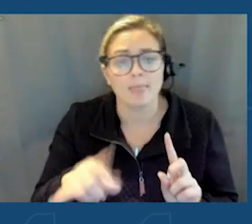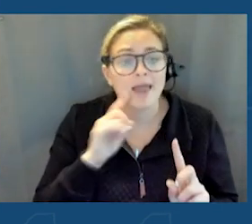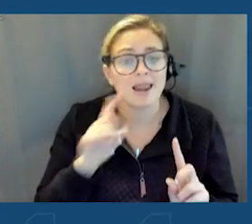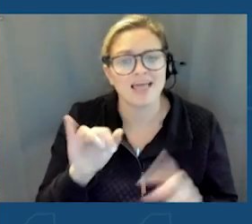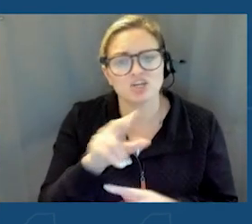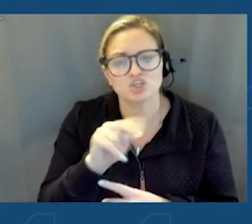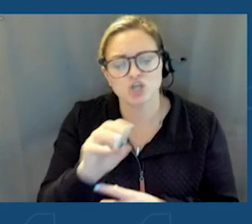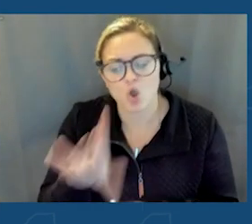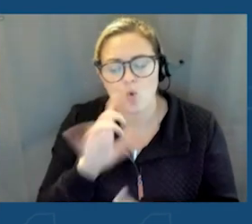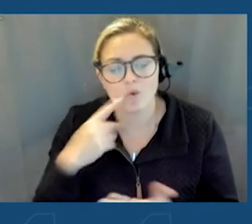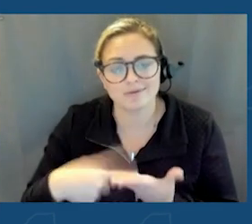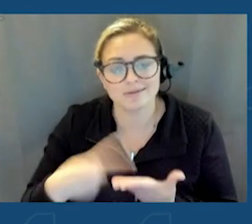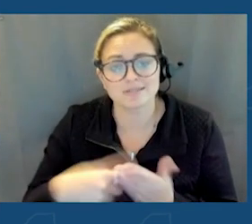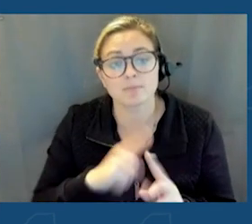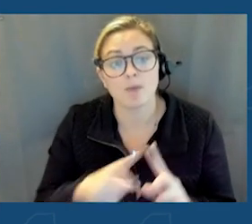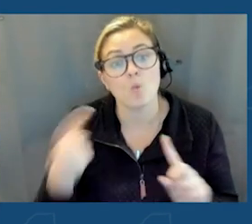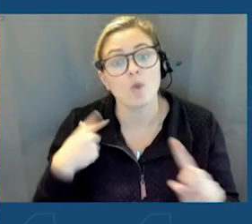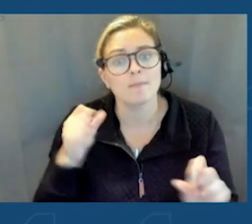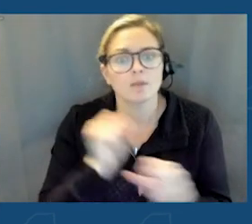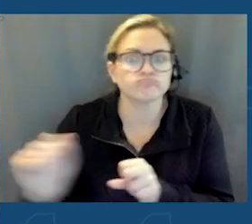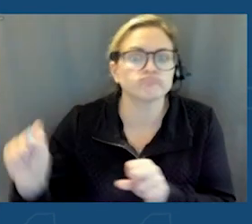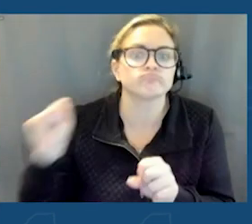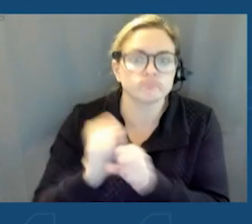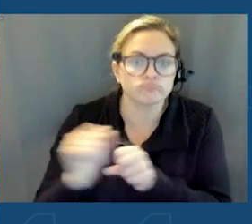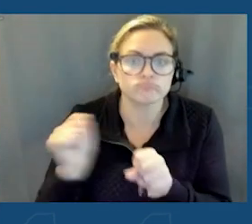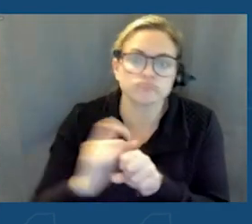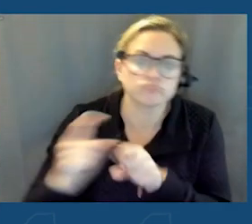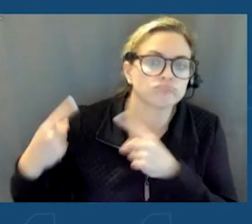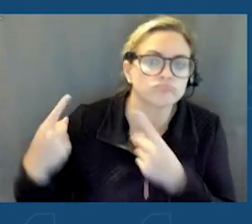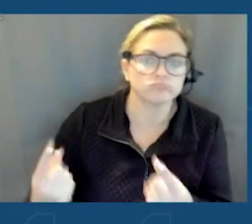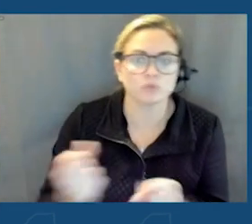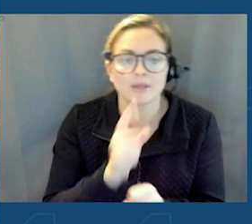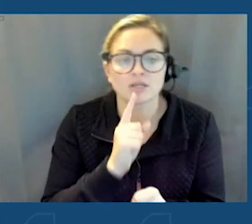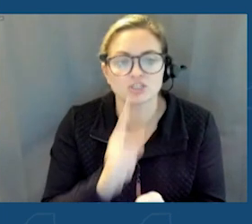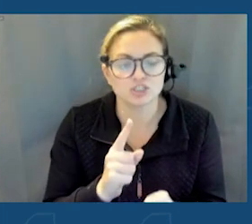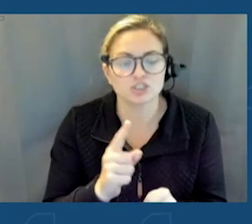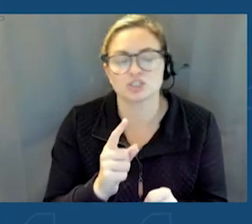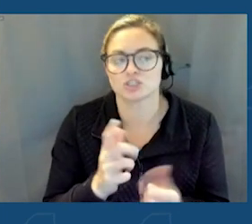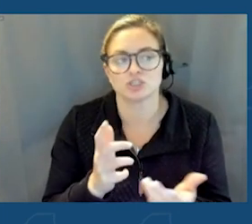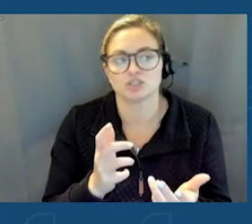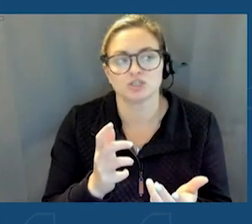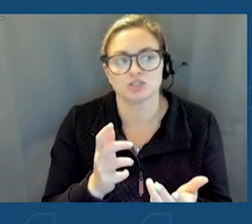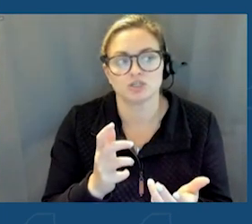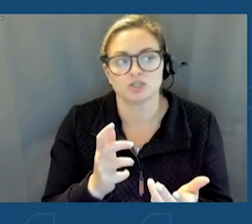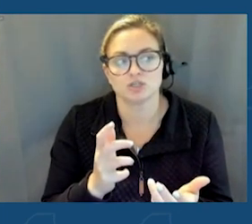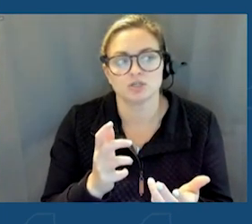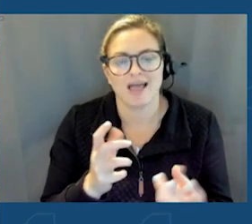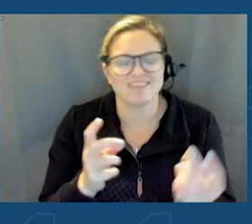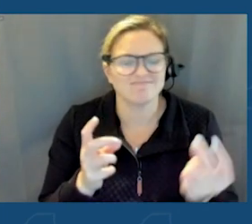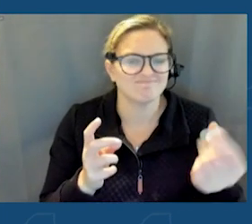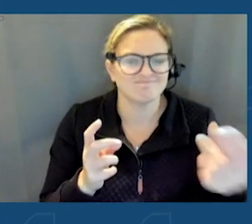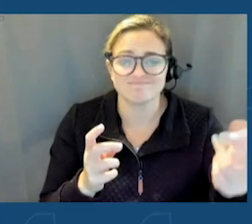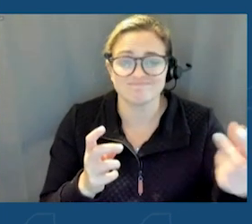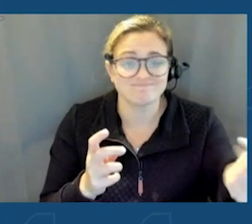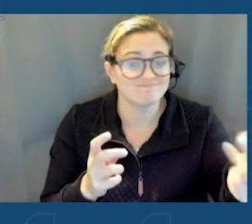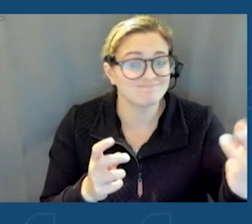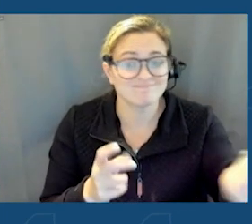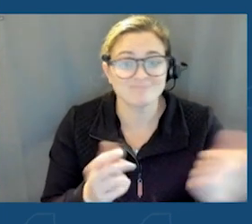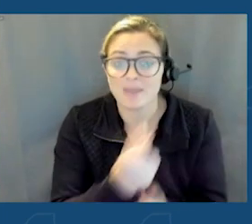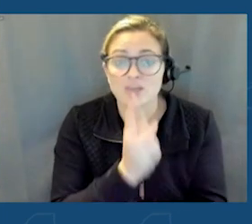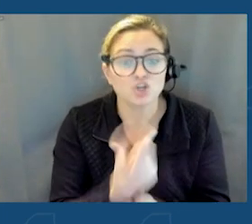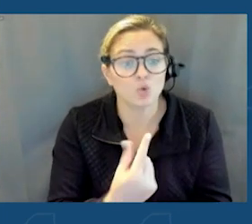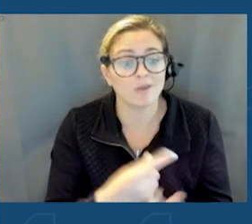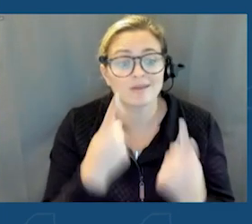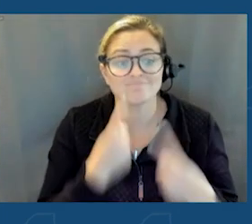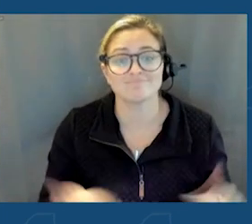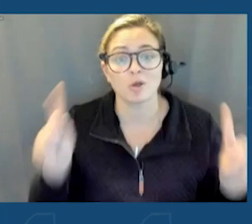through some of them, but we've been working tirelessly to, at hyper speed, accomplish these projects